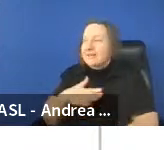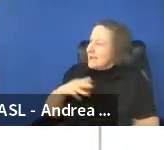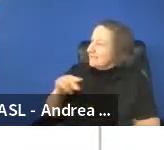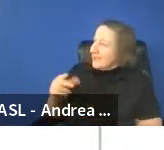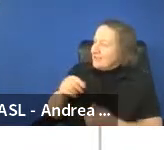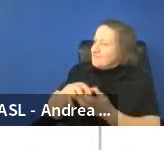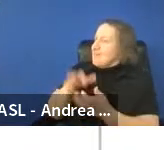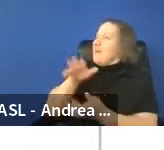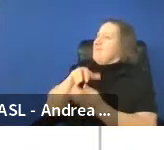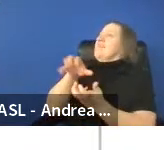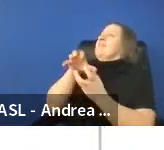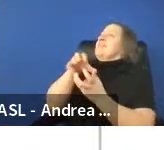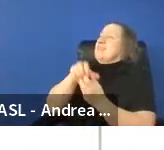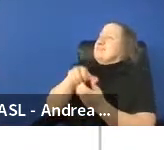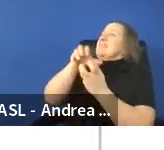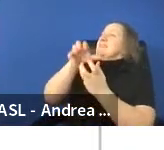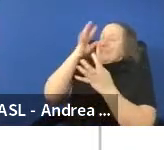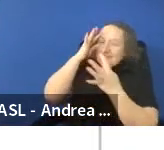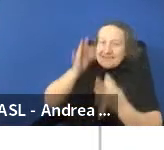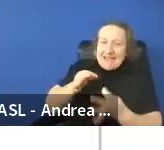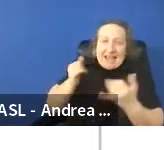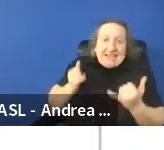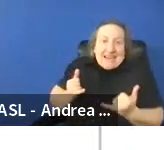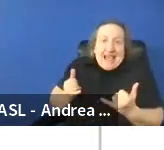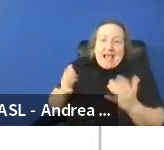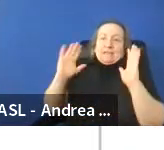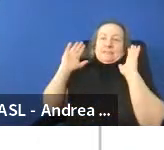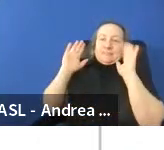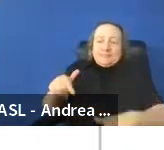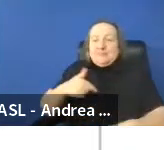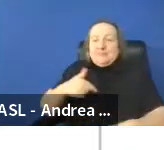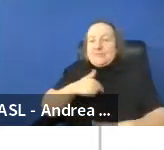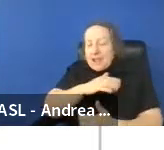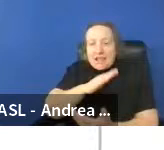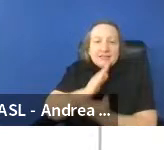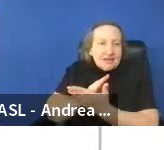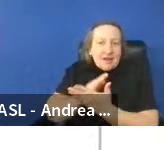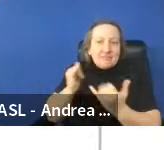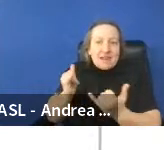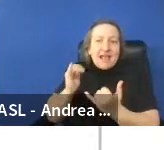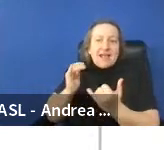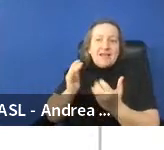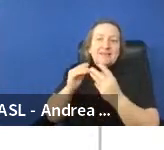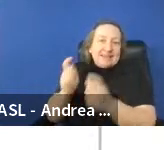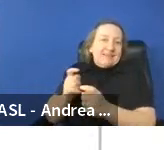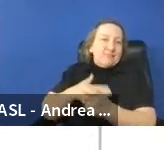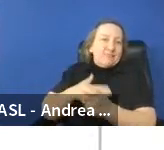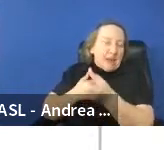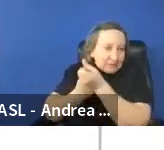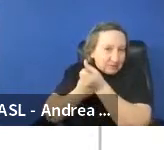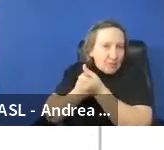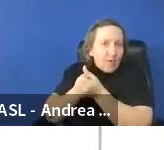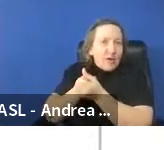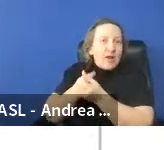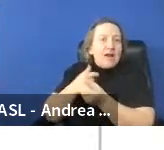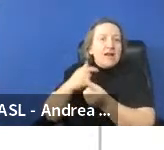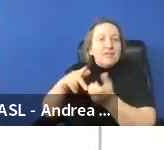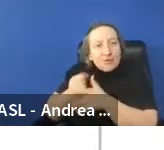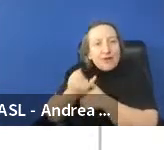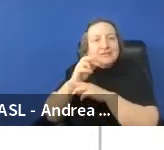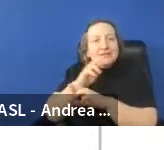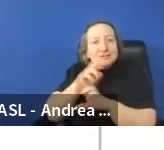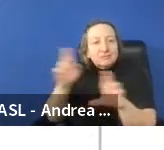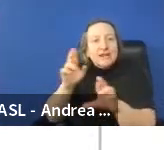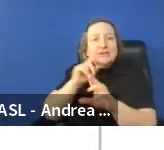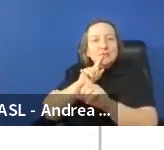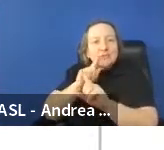decided. So I'll stop there and just give my support, but I do believe that the project is ready to answer those questions for